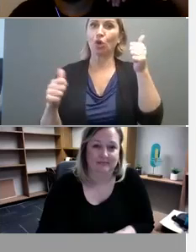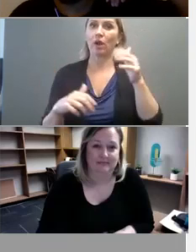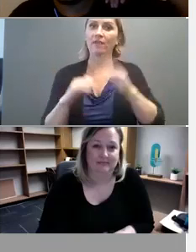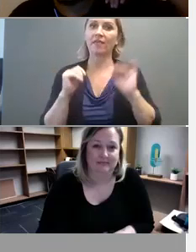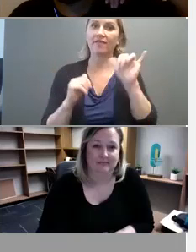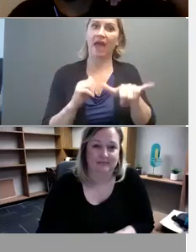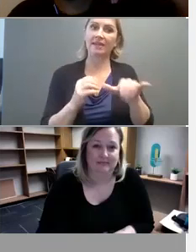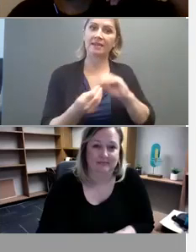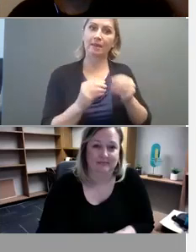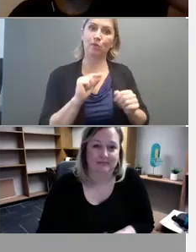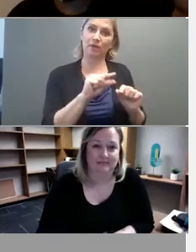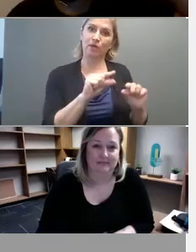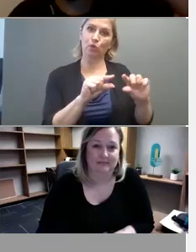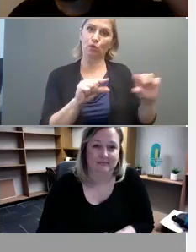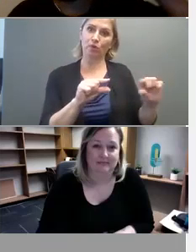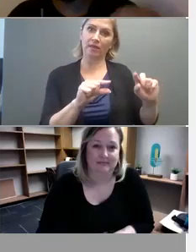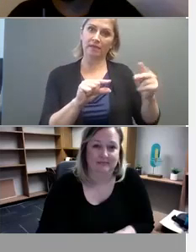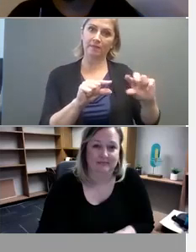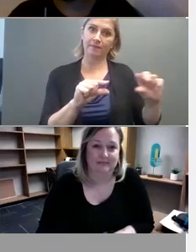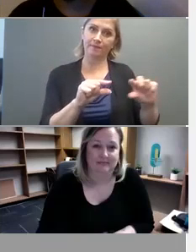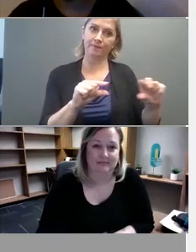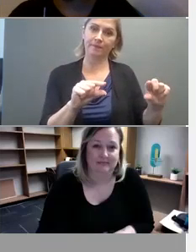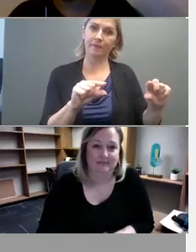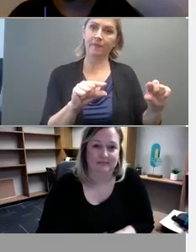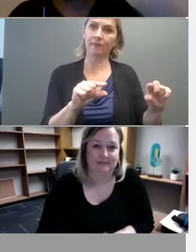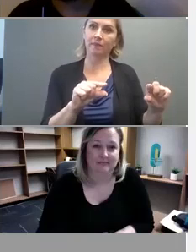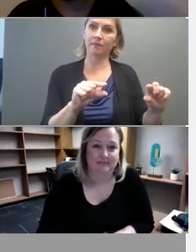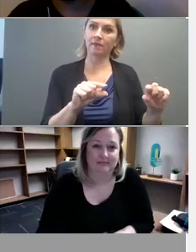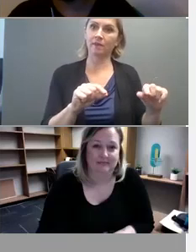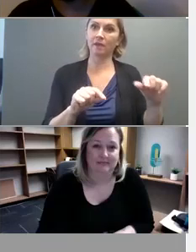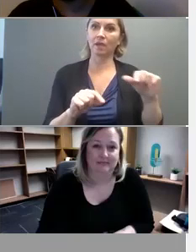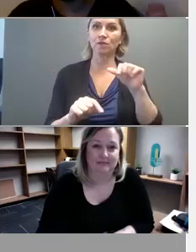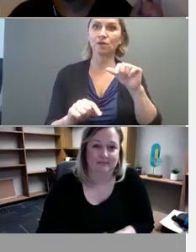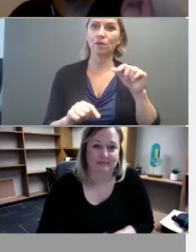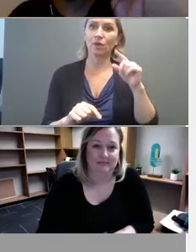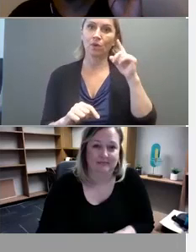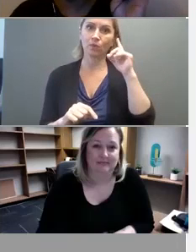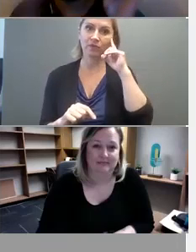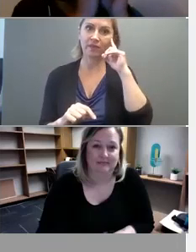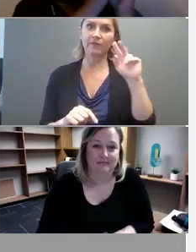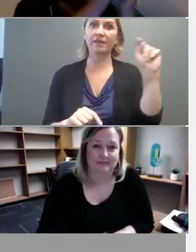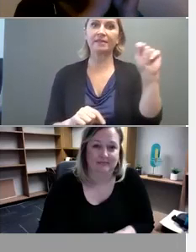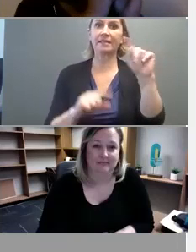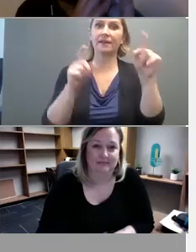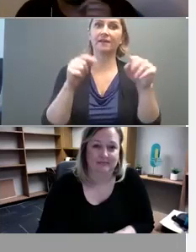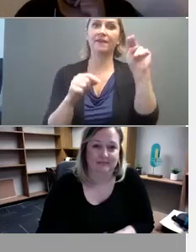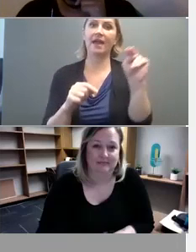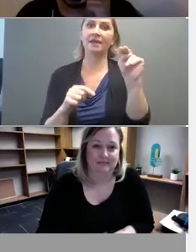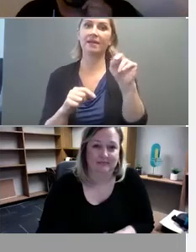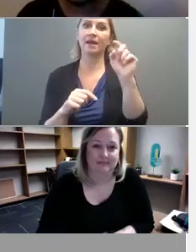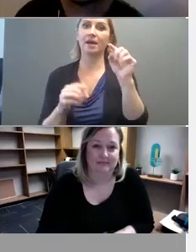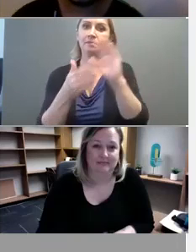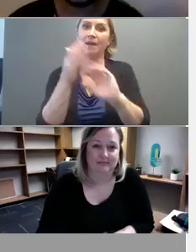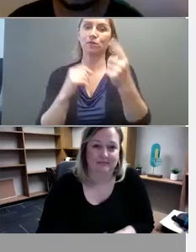particular number here, because we are not considering the fact of T of n minus 1 standalone T of n